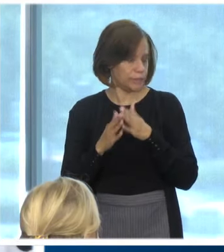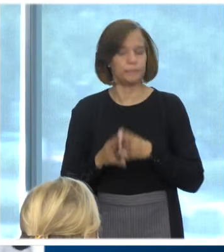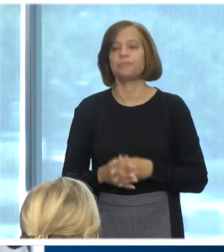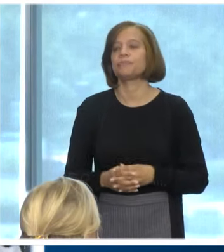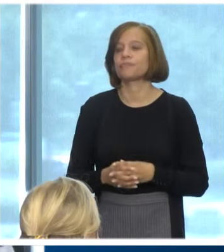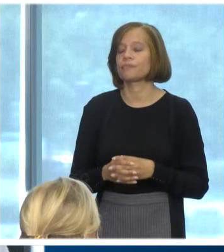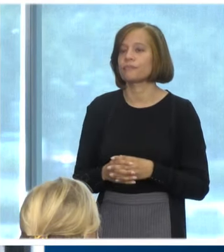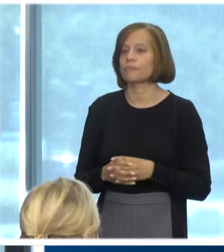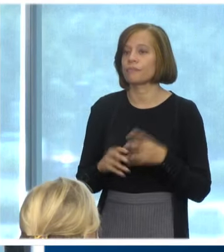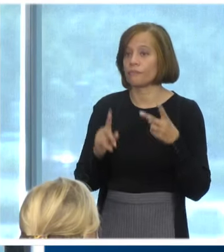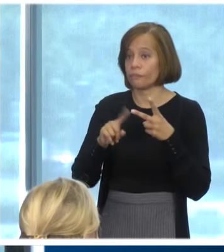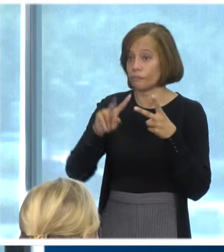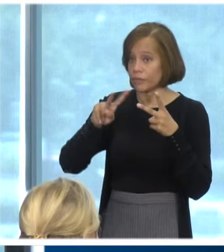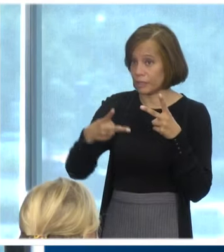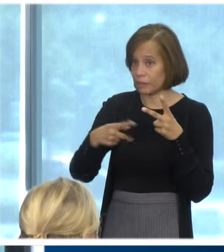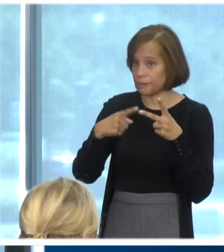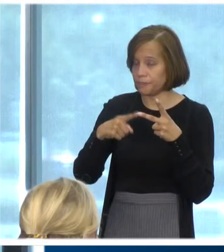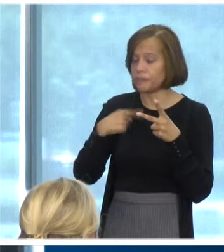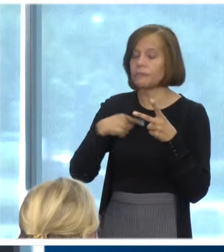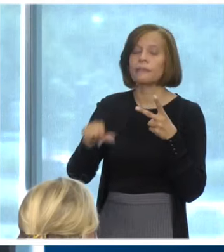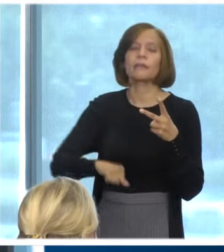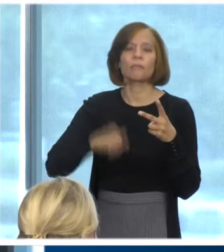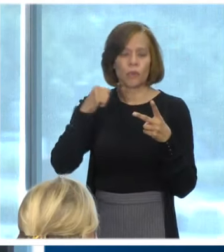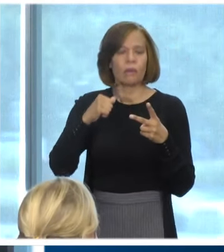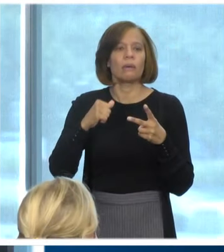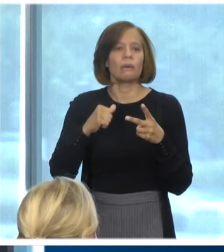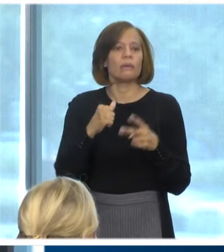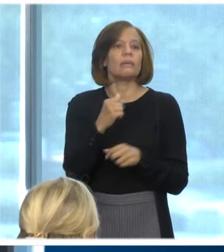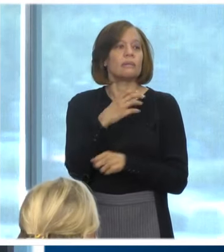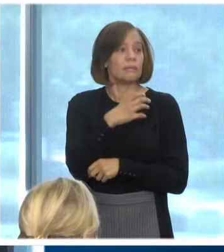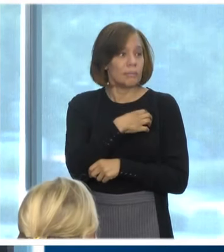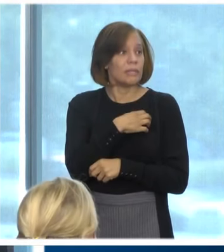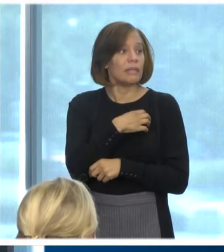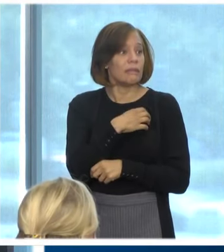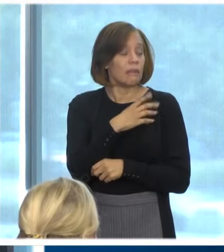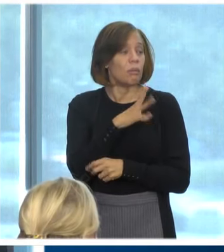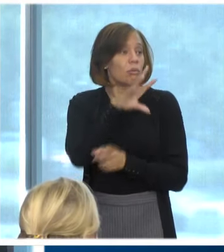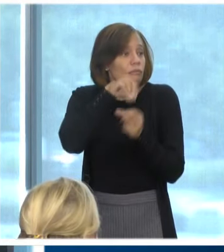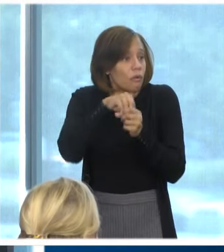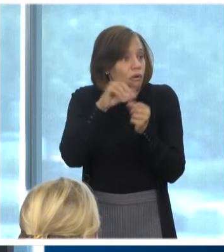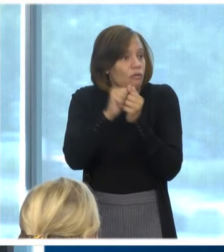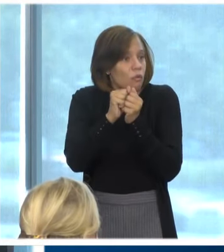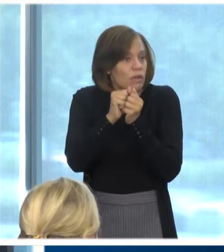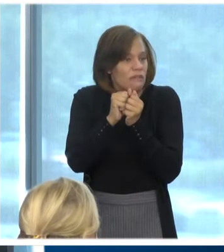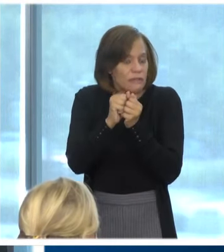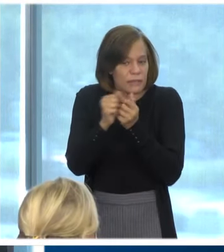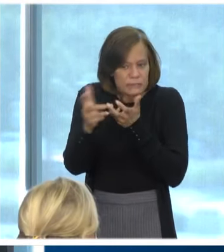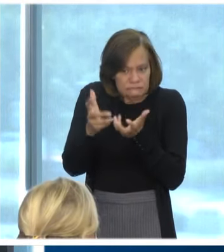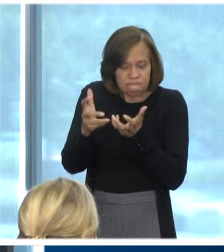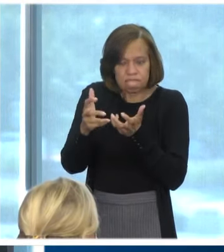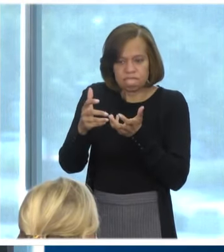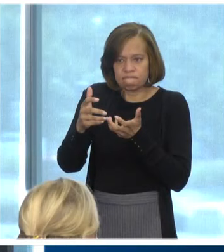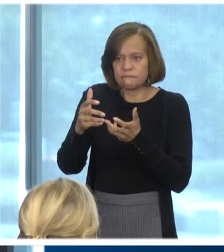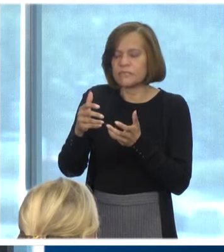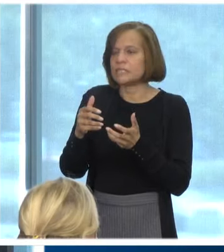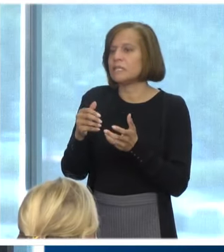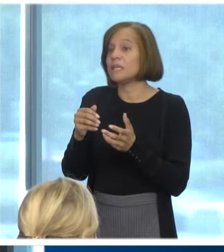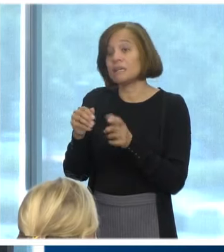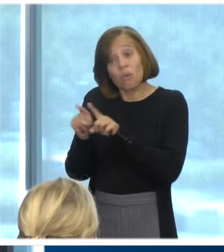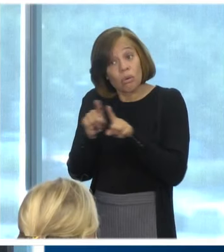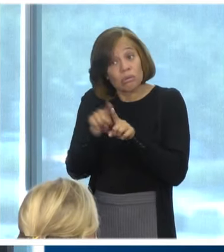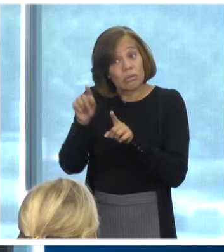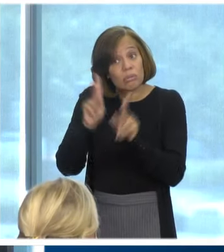Secondly, I am proud that officers who were directly engaging with protesters, that included people who made overt criminal acts of